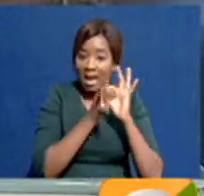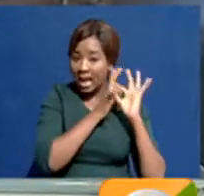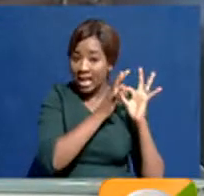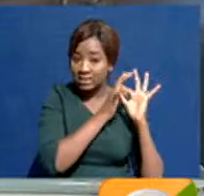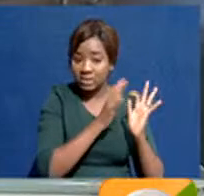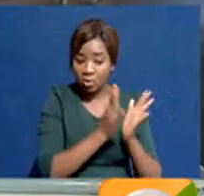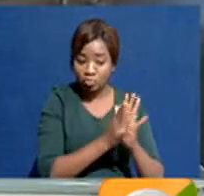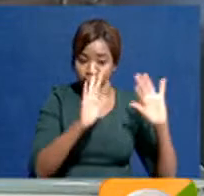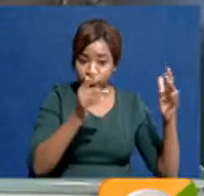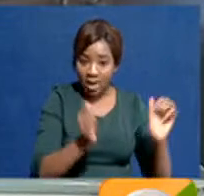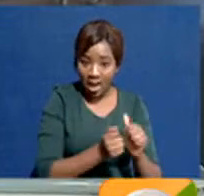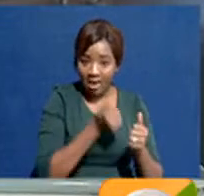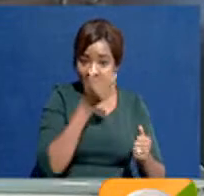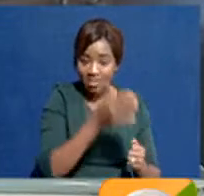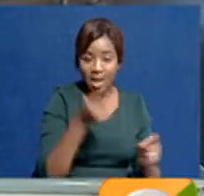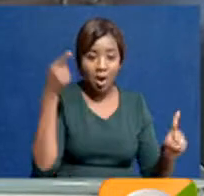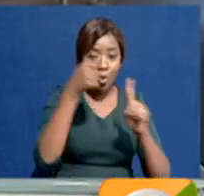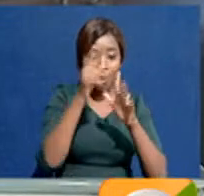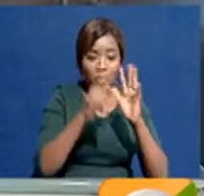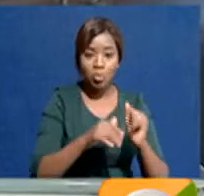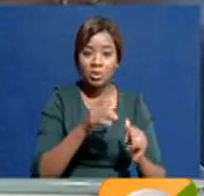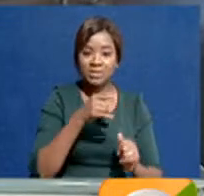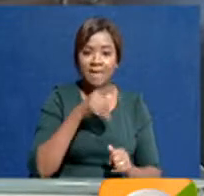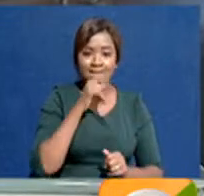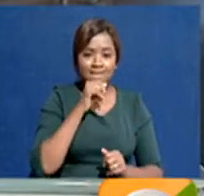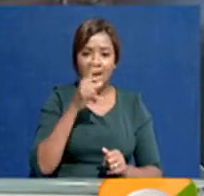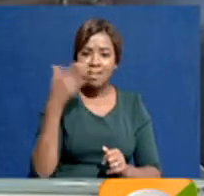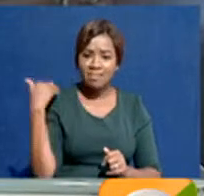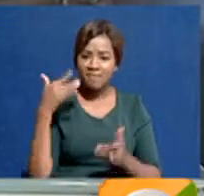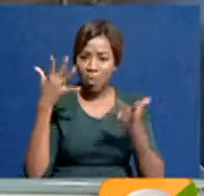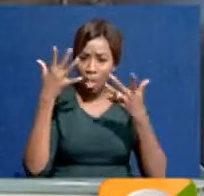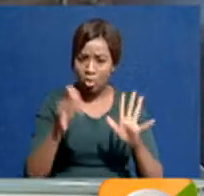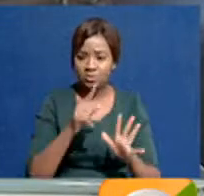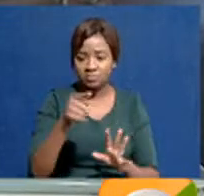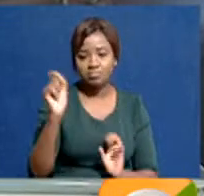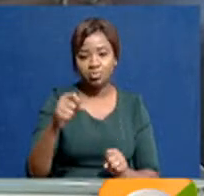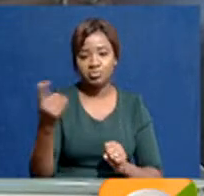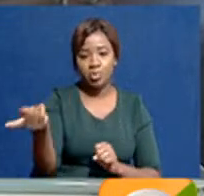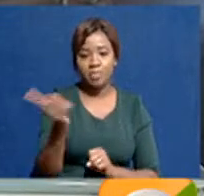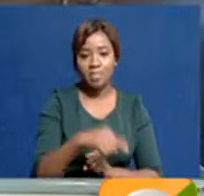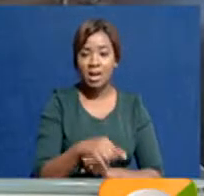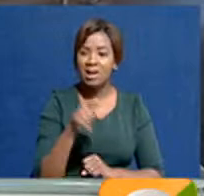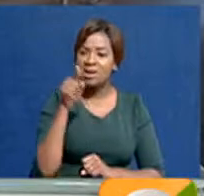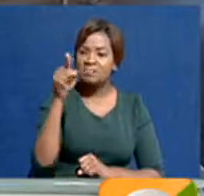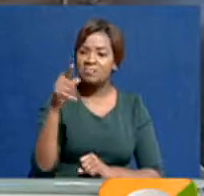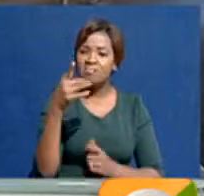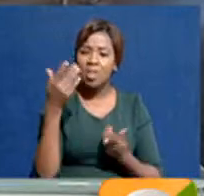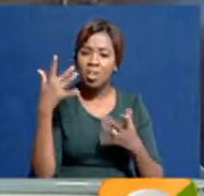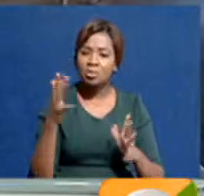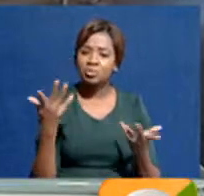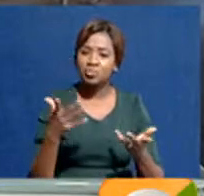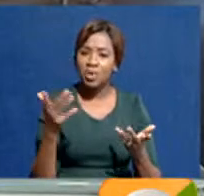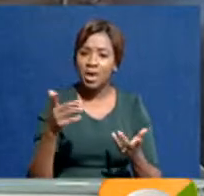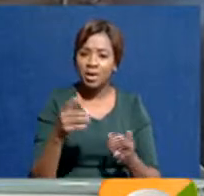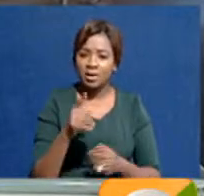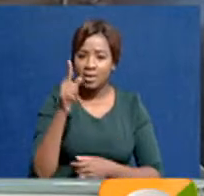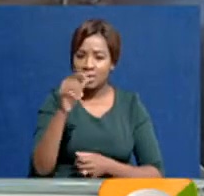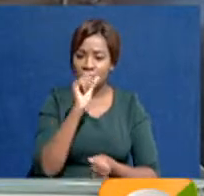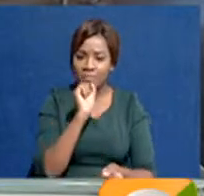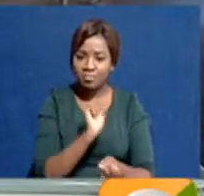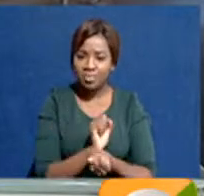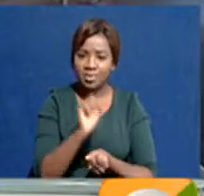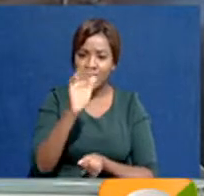Meshack Ondabu, who was arrested in Nairobi's South B area for flouting traffic